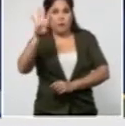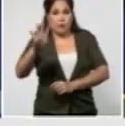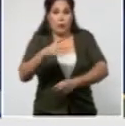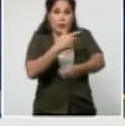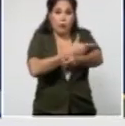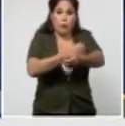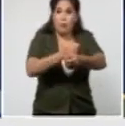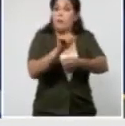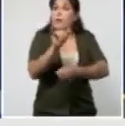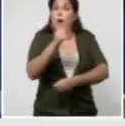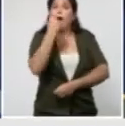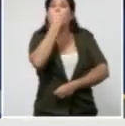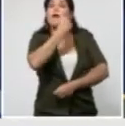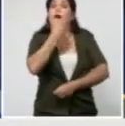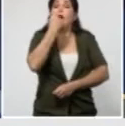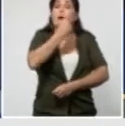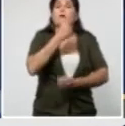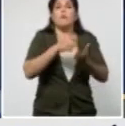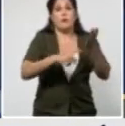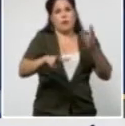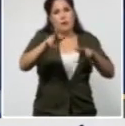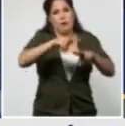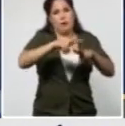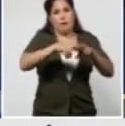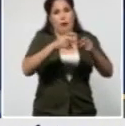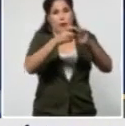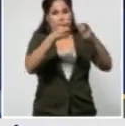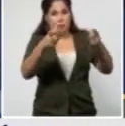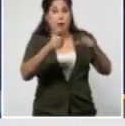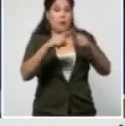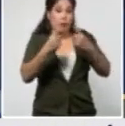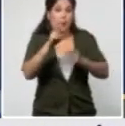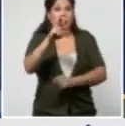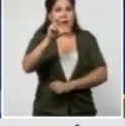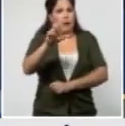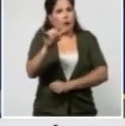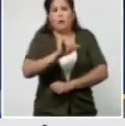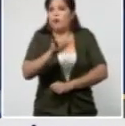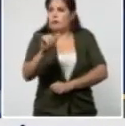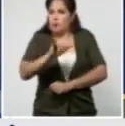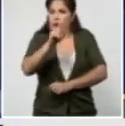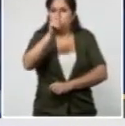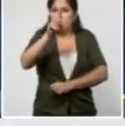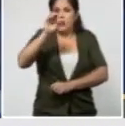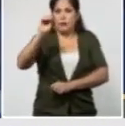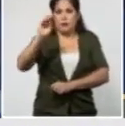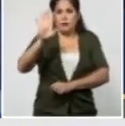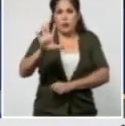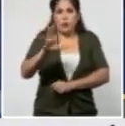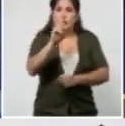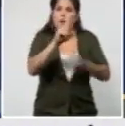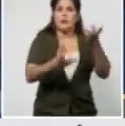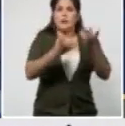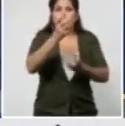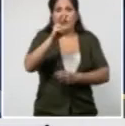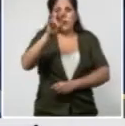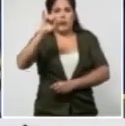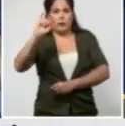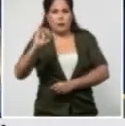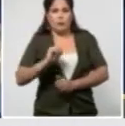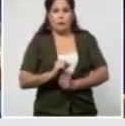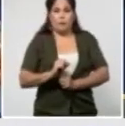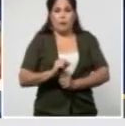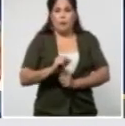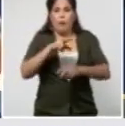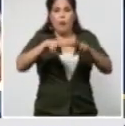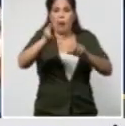2,544 samples from that province, but also from Villa Clara province, 105